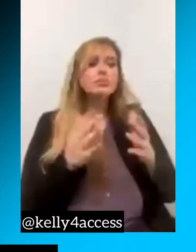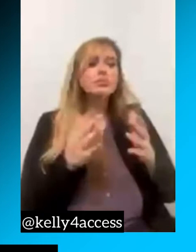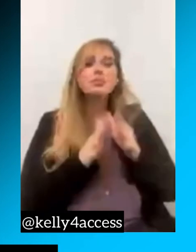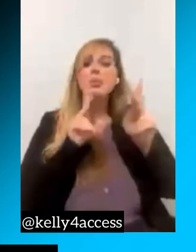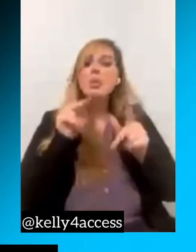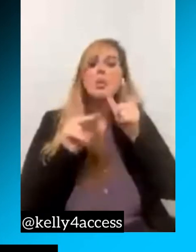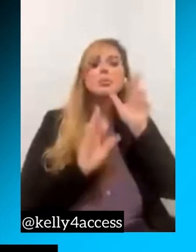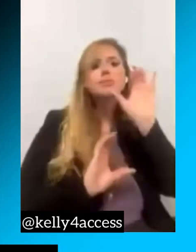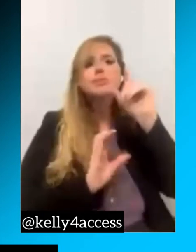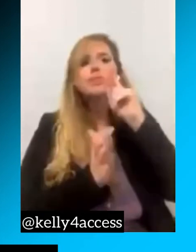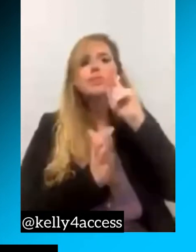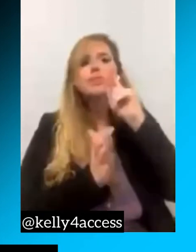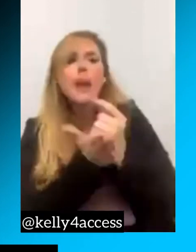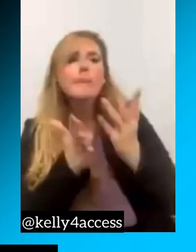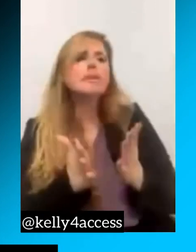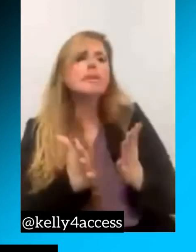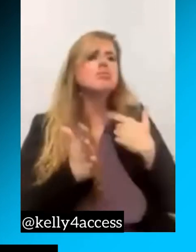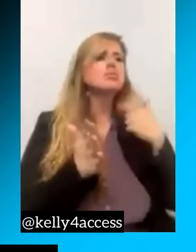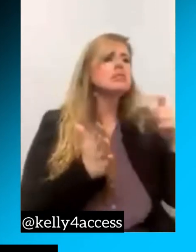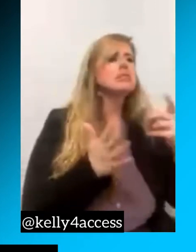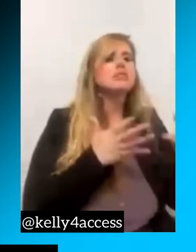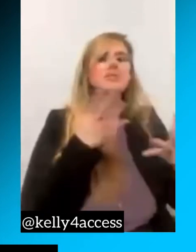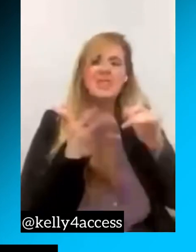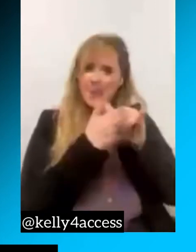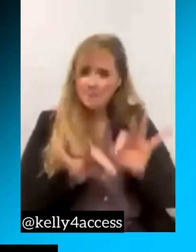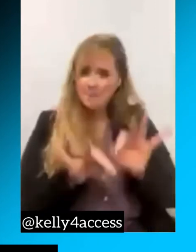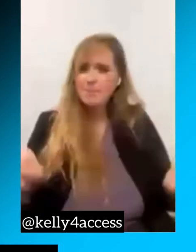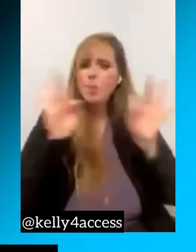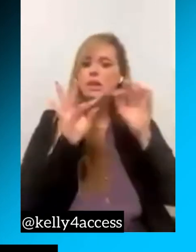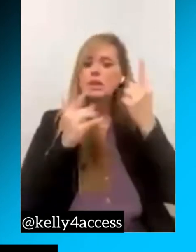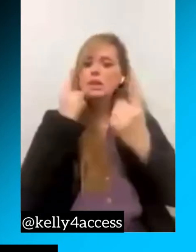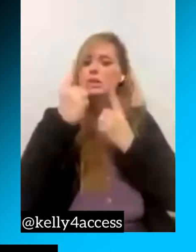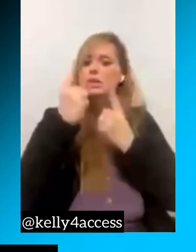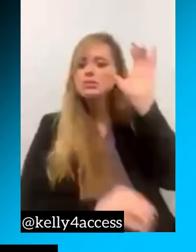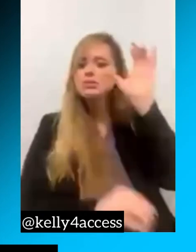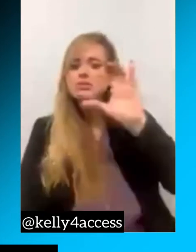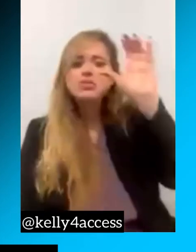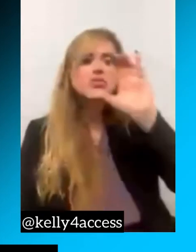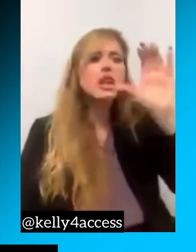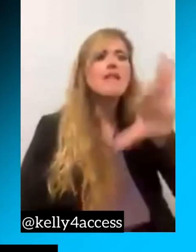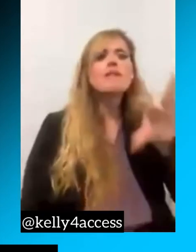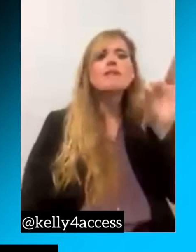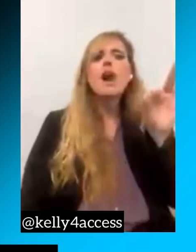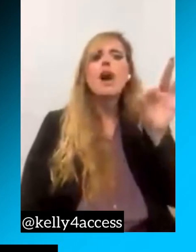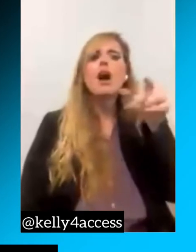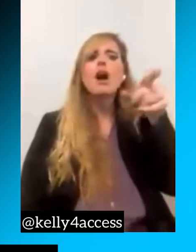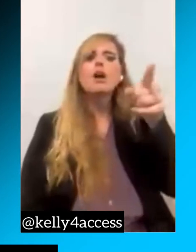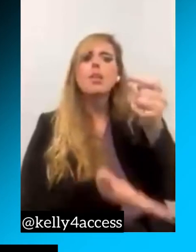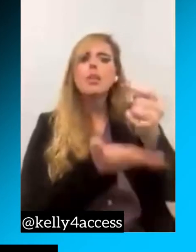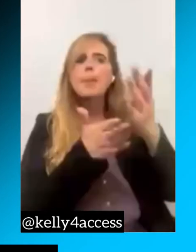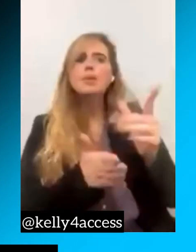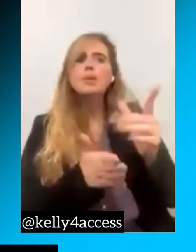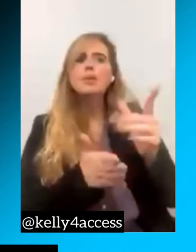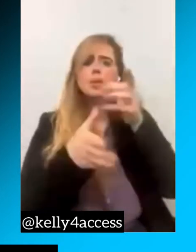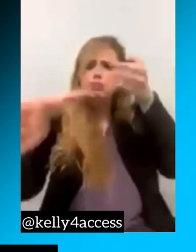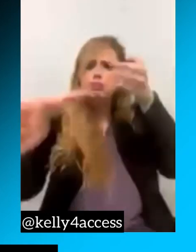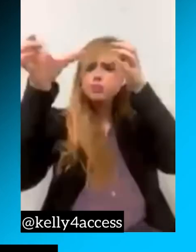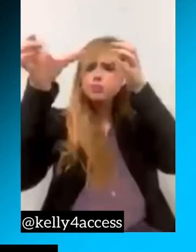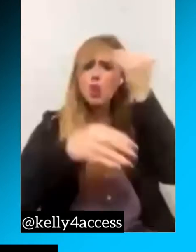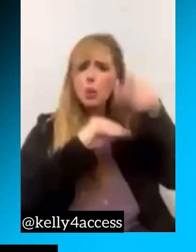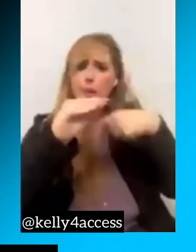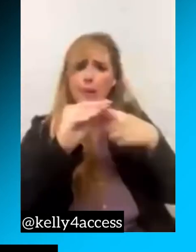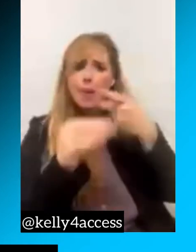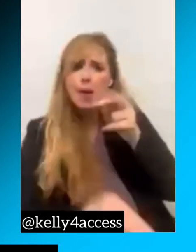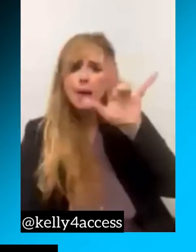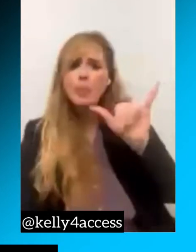therapist, I think that's something that you should consider is, do I want to go with someone who has no knowledge about it, or do I want to go with someone